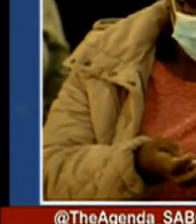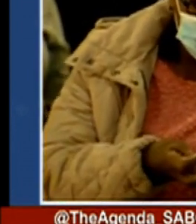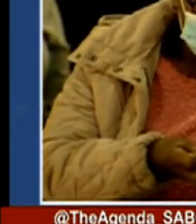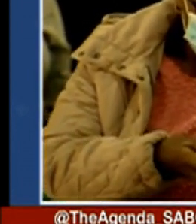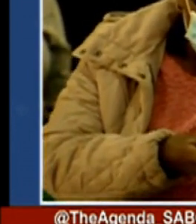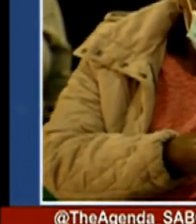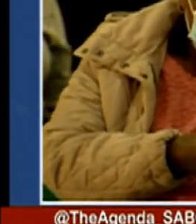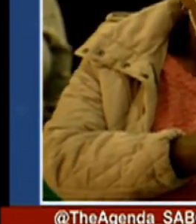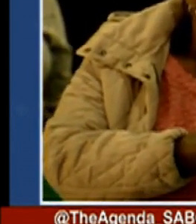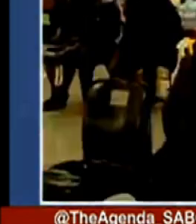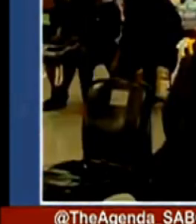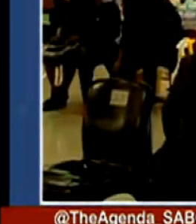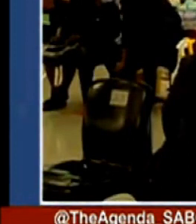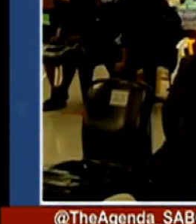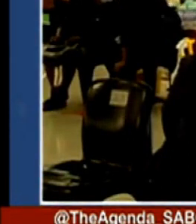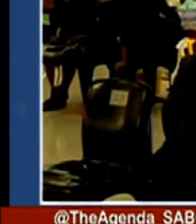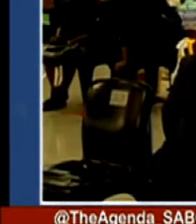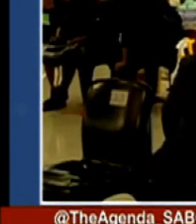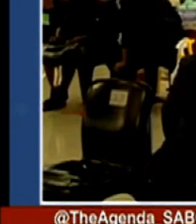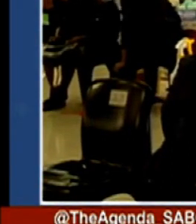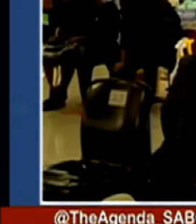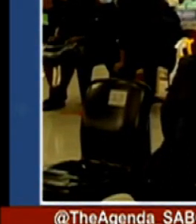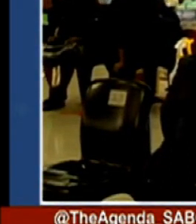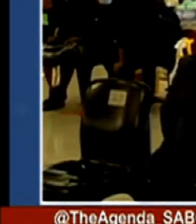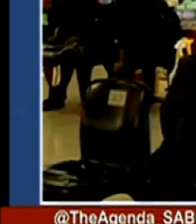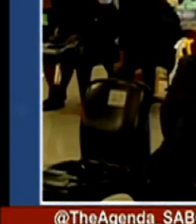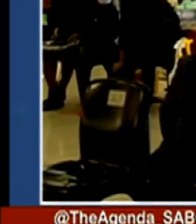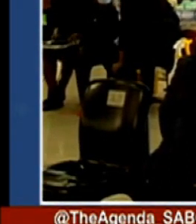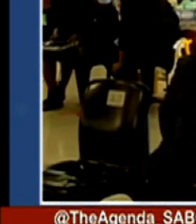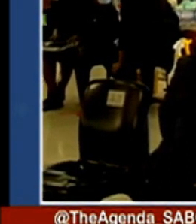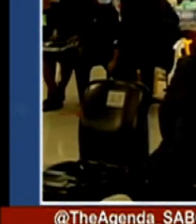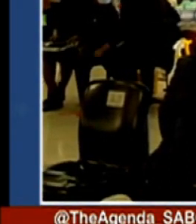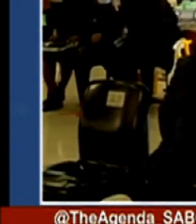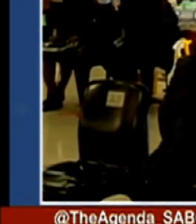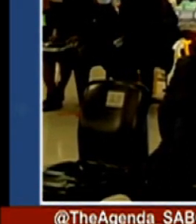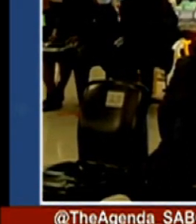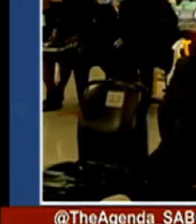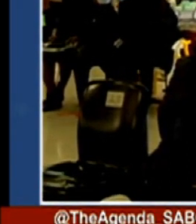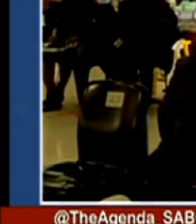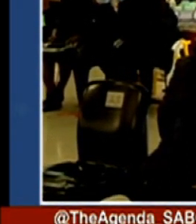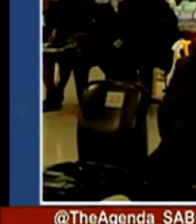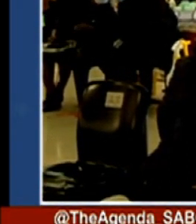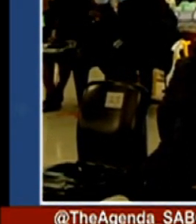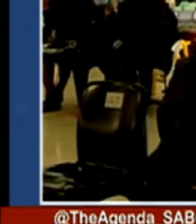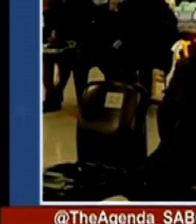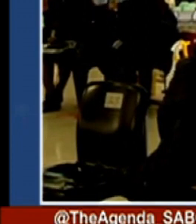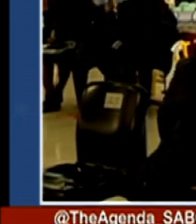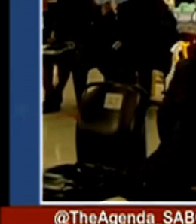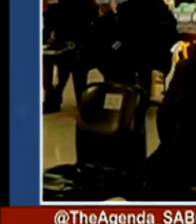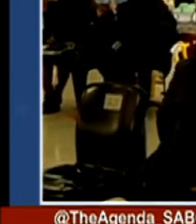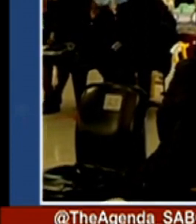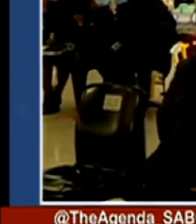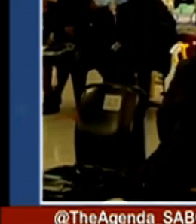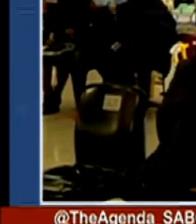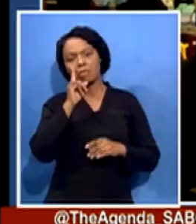to get much, much sicker. No, this isn't the age group that gets very sick. But to see if we can sort of start to have blocks